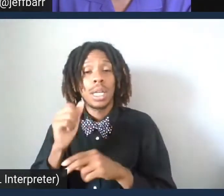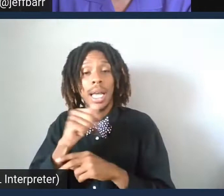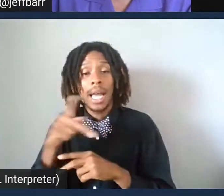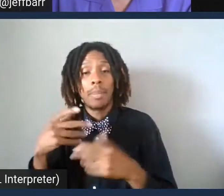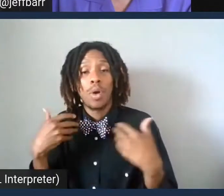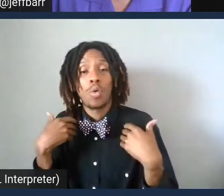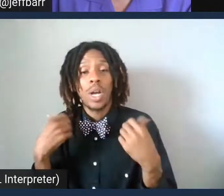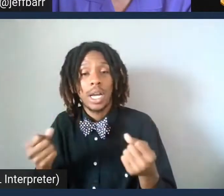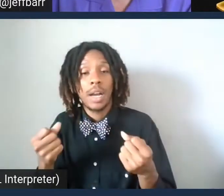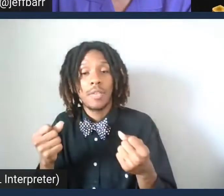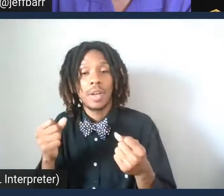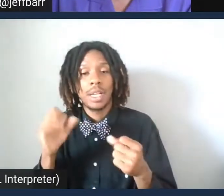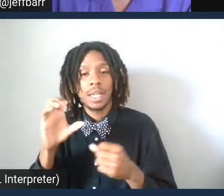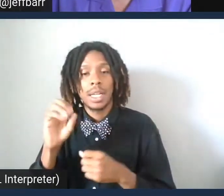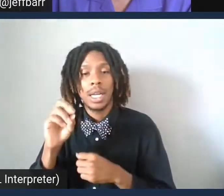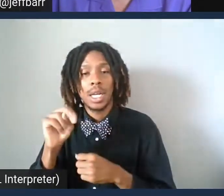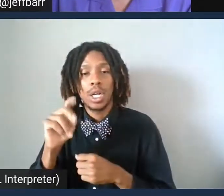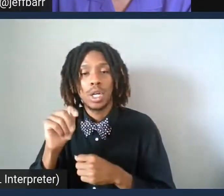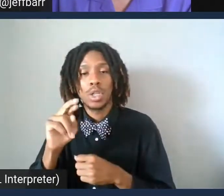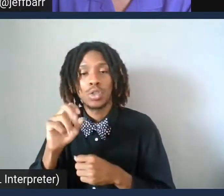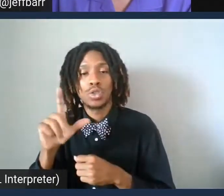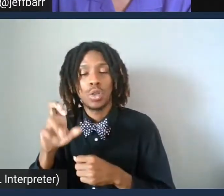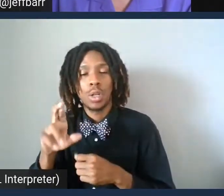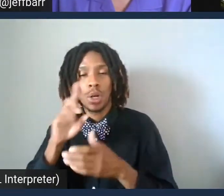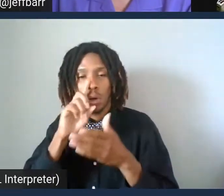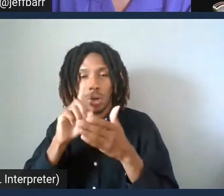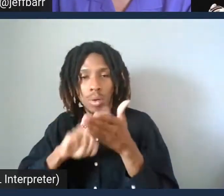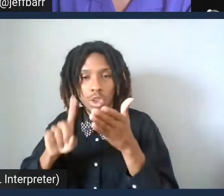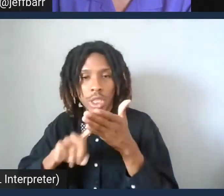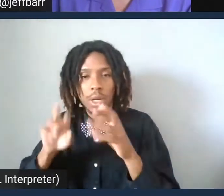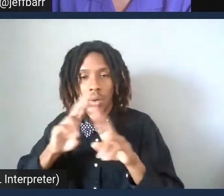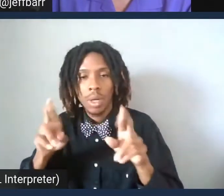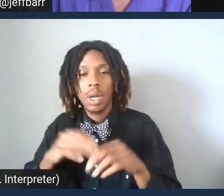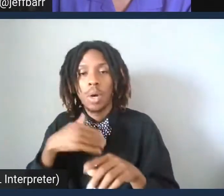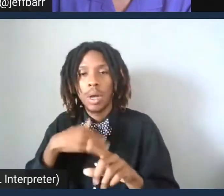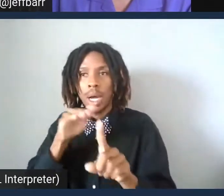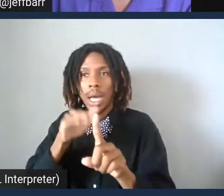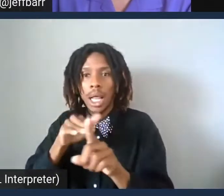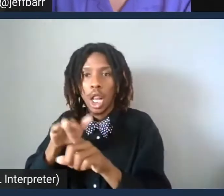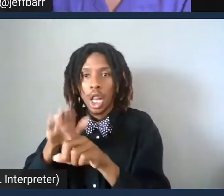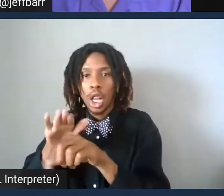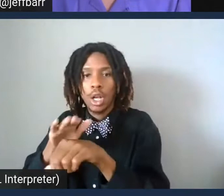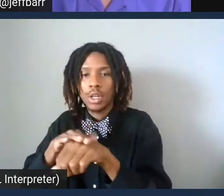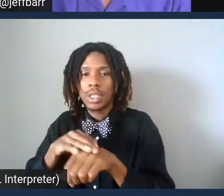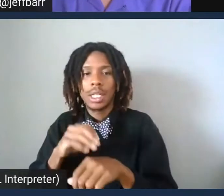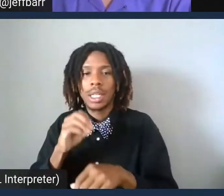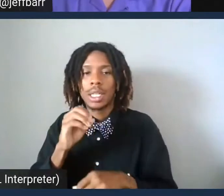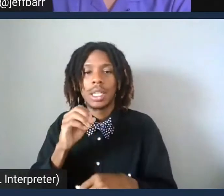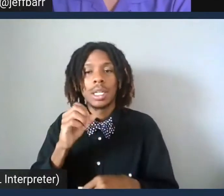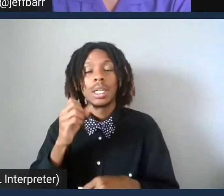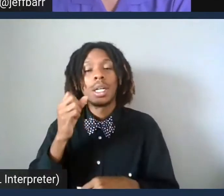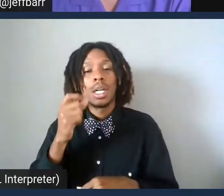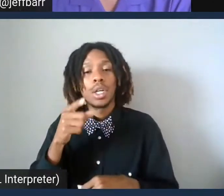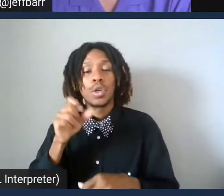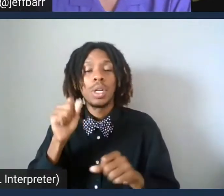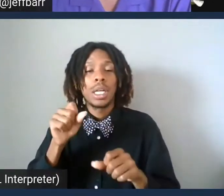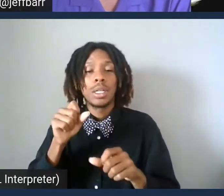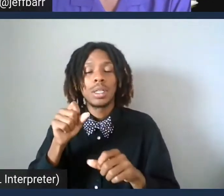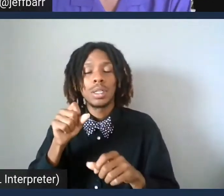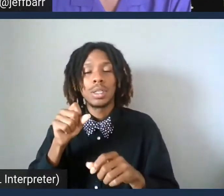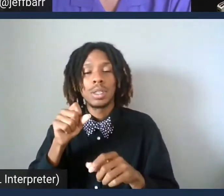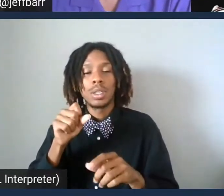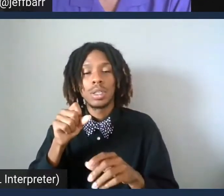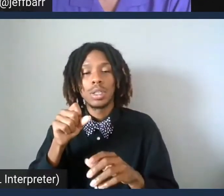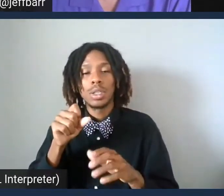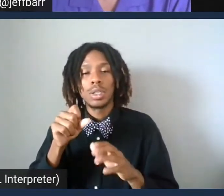recovery controllers readiness checks. We will alert you that there's no parity across your partitions, but you can choose to